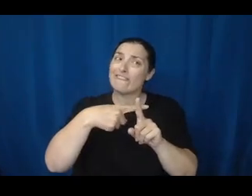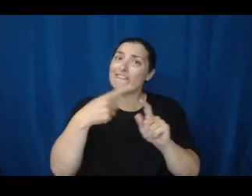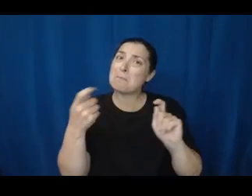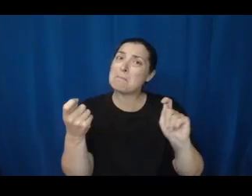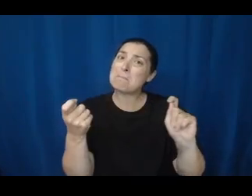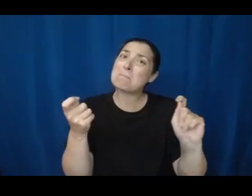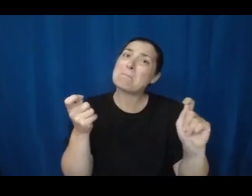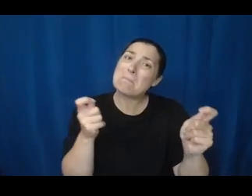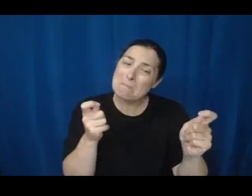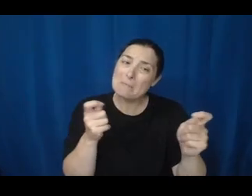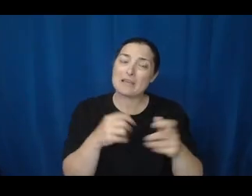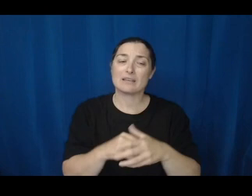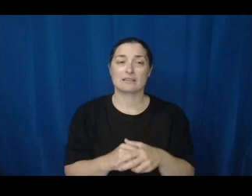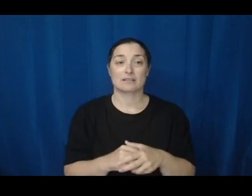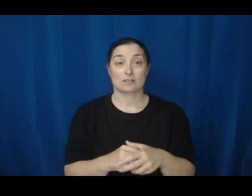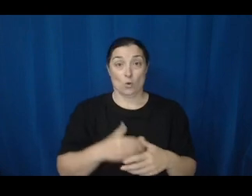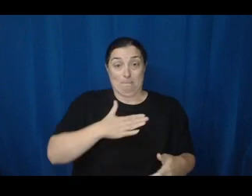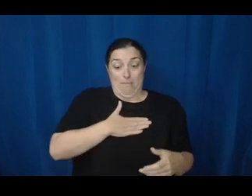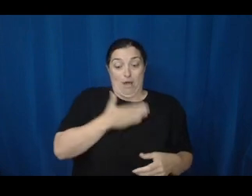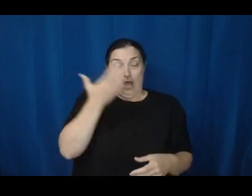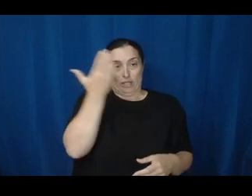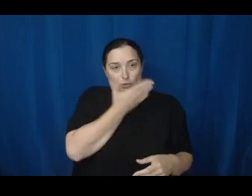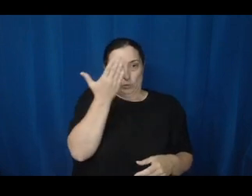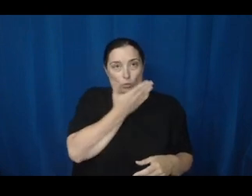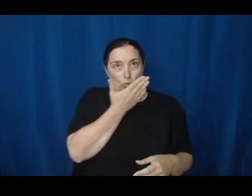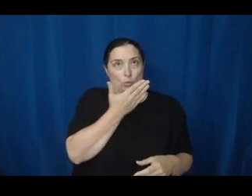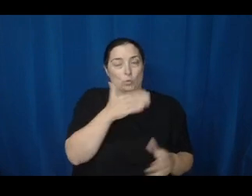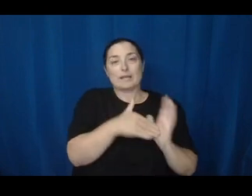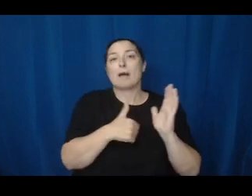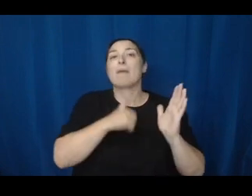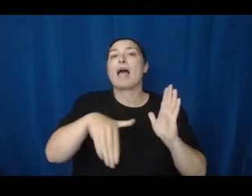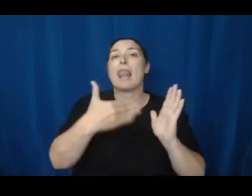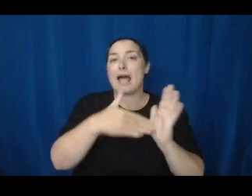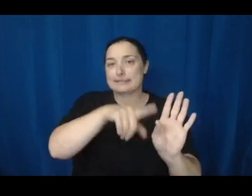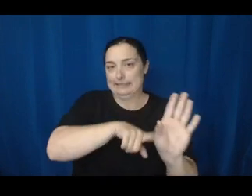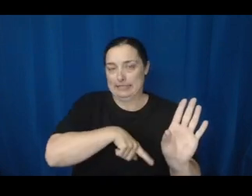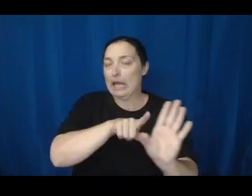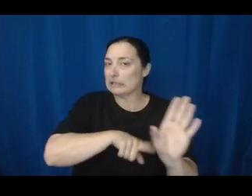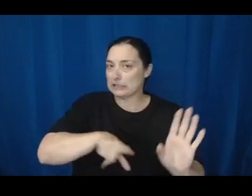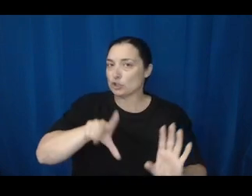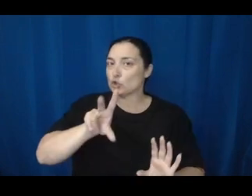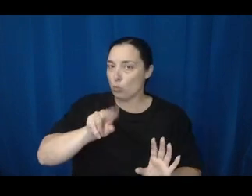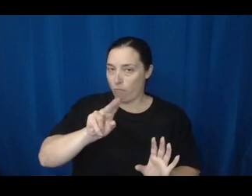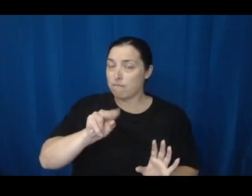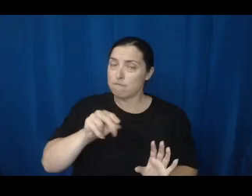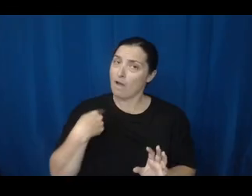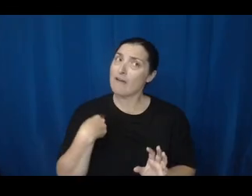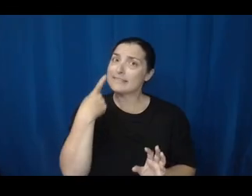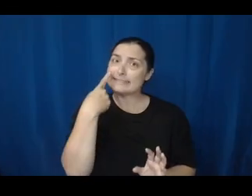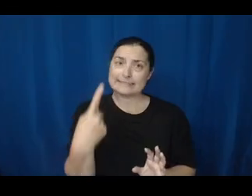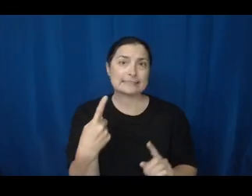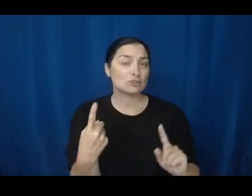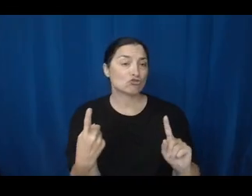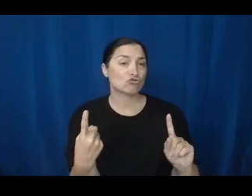Even like as I've gone through school, and now I'm in my last year, year 12, the changes that